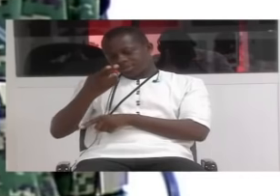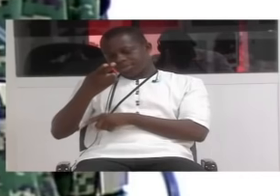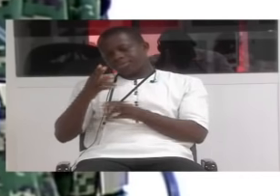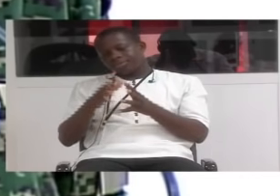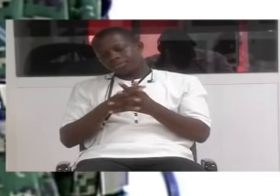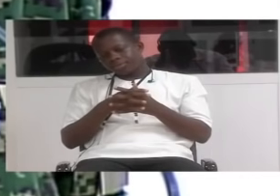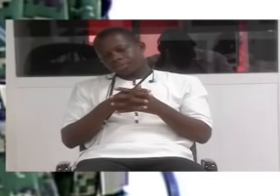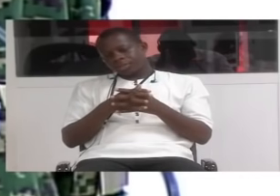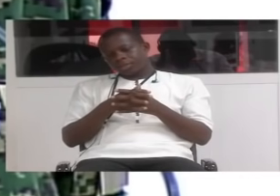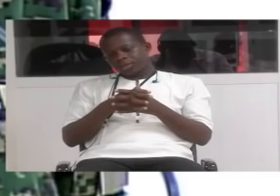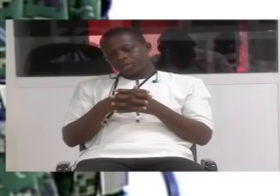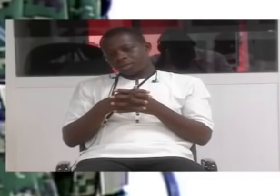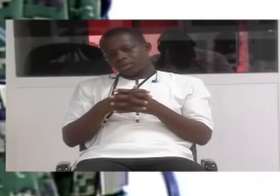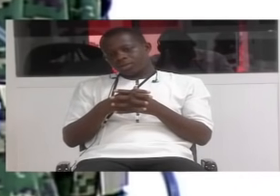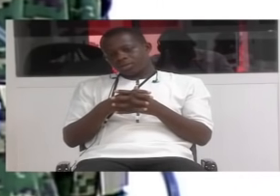Nga